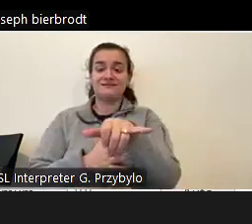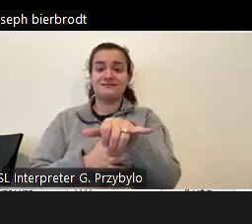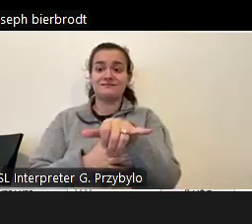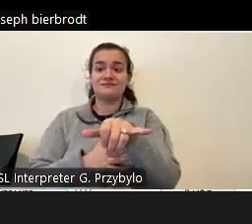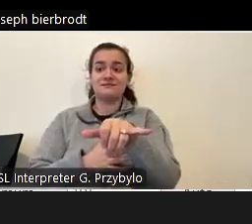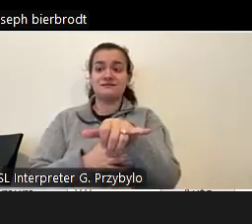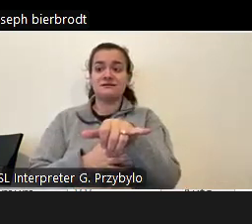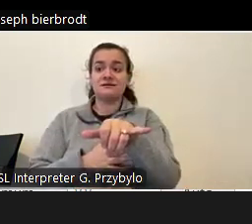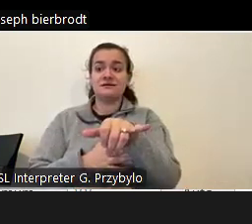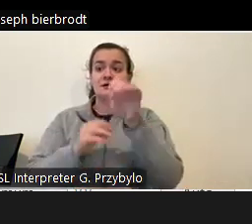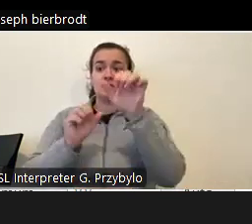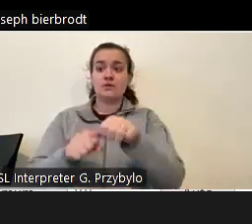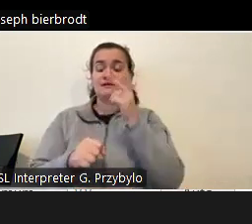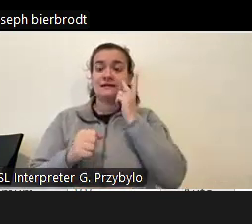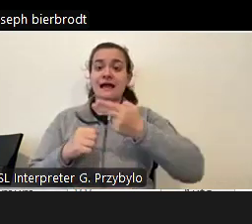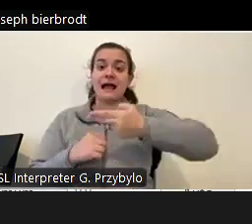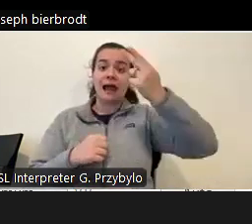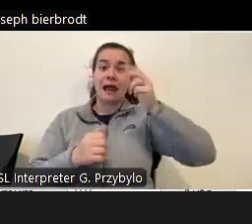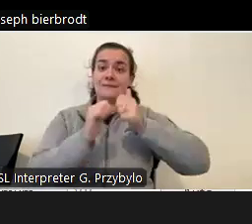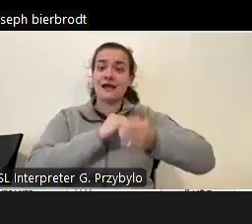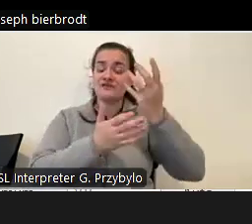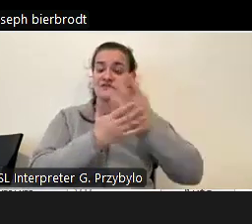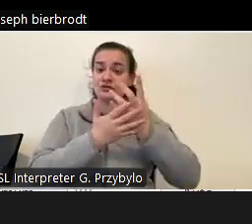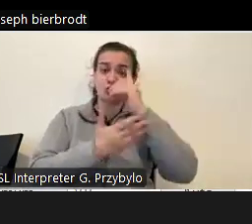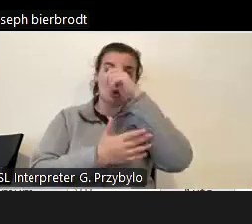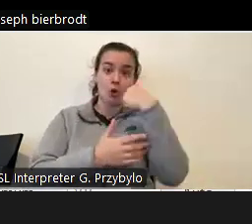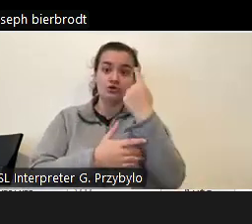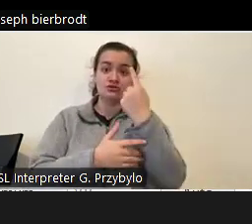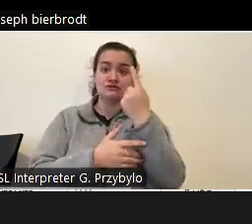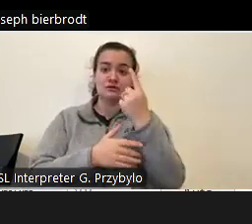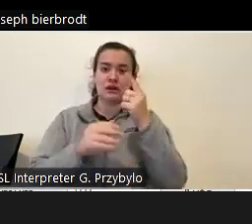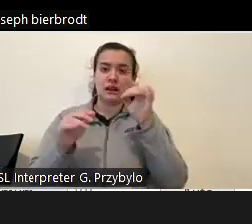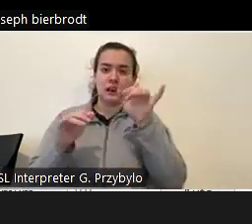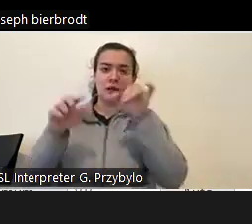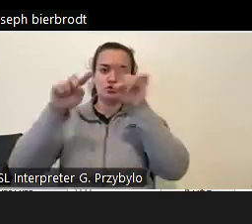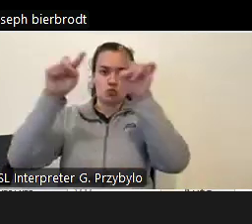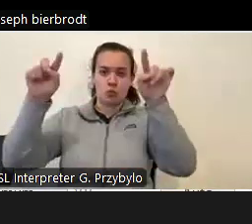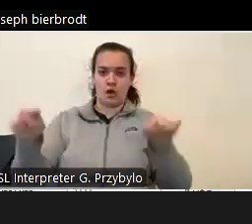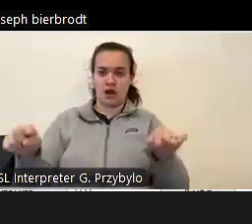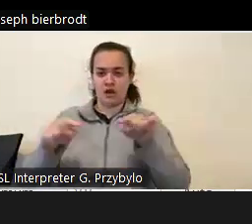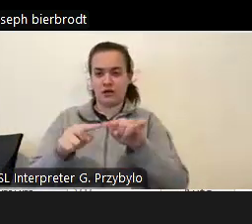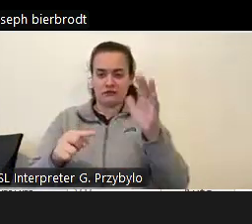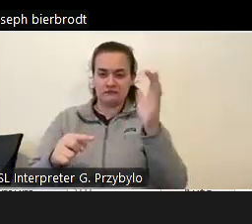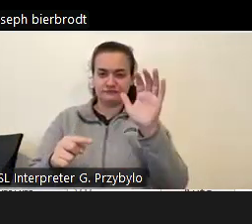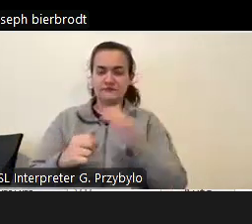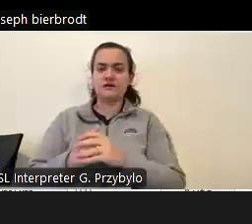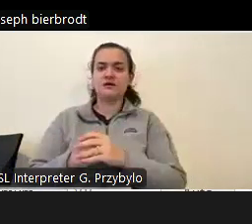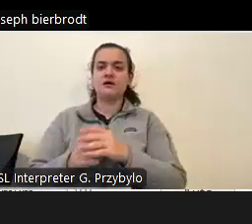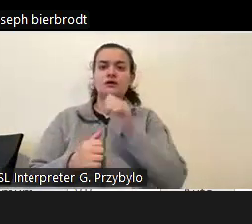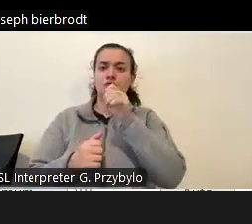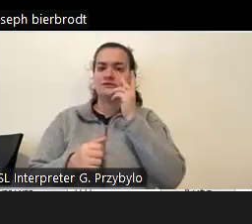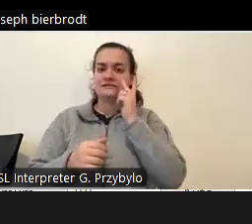you can now see the high pass filter looks almost square. I still don't see anything down near zero.